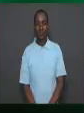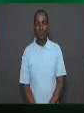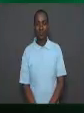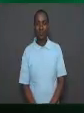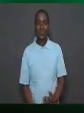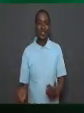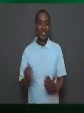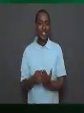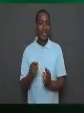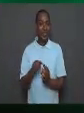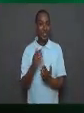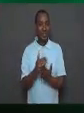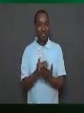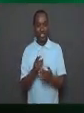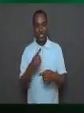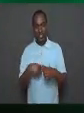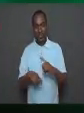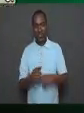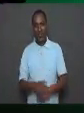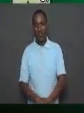Let's get back to our lesson.